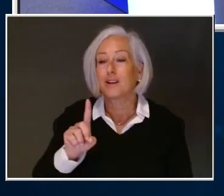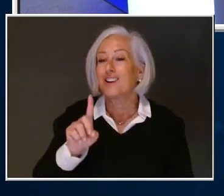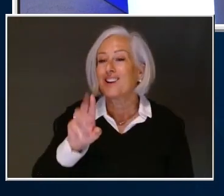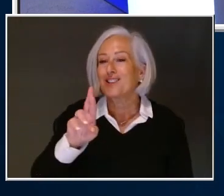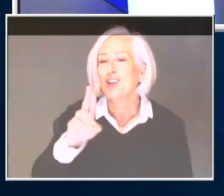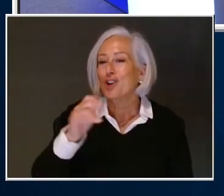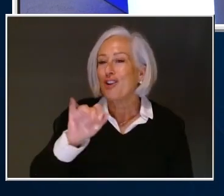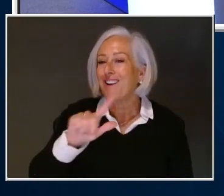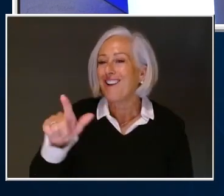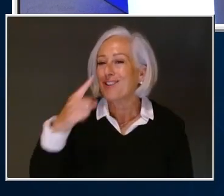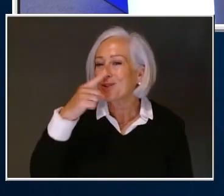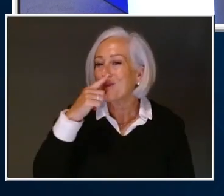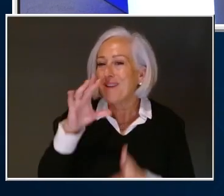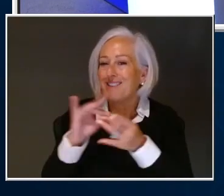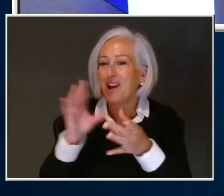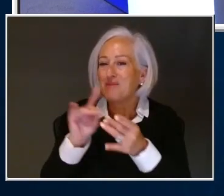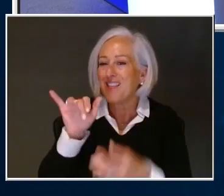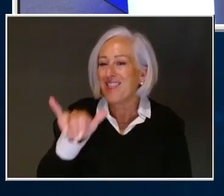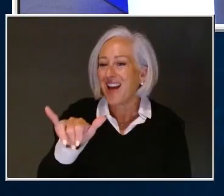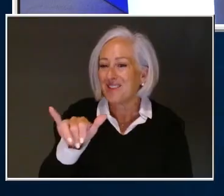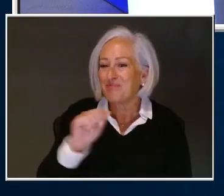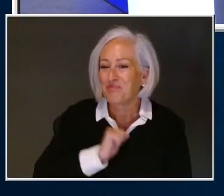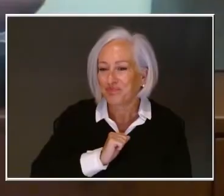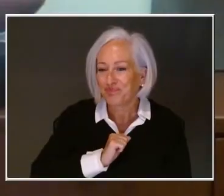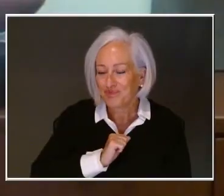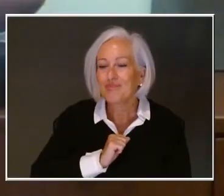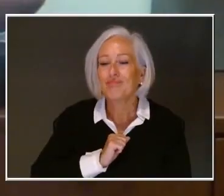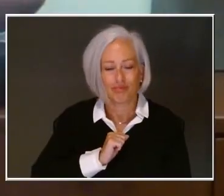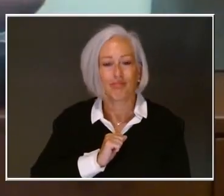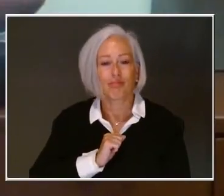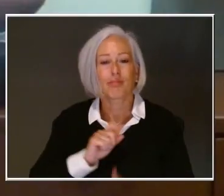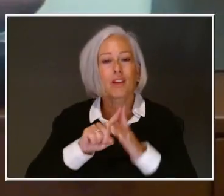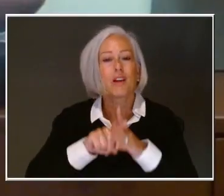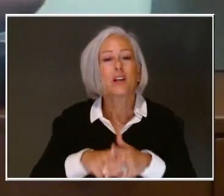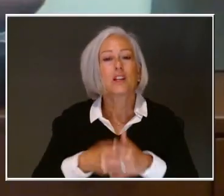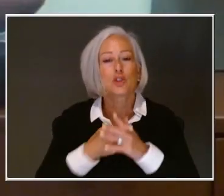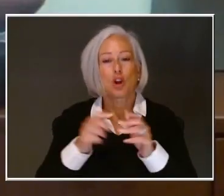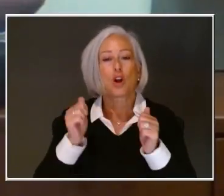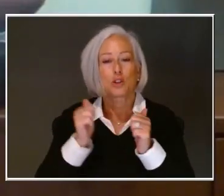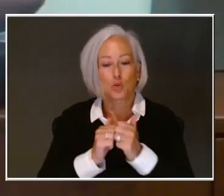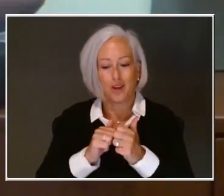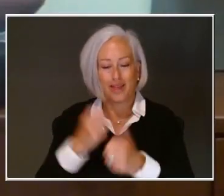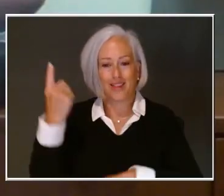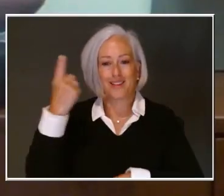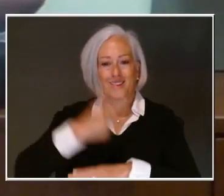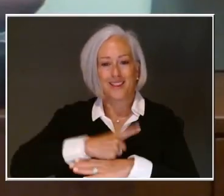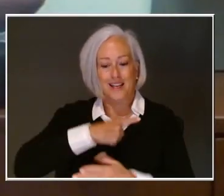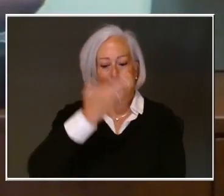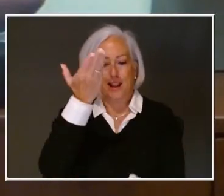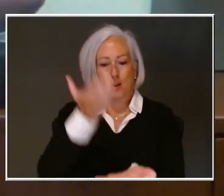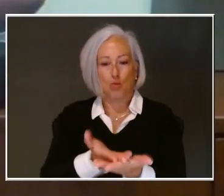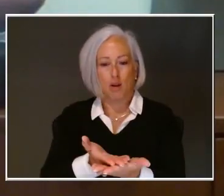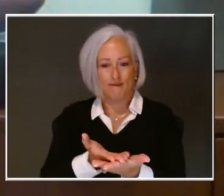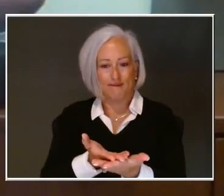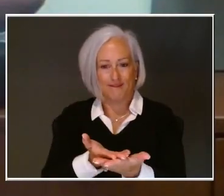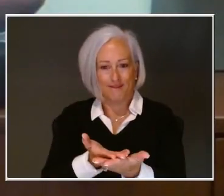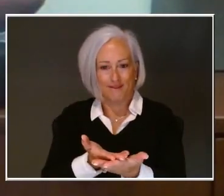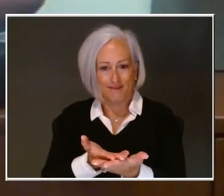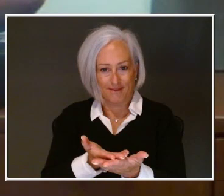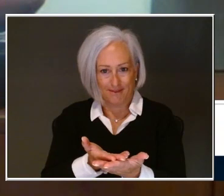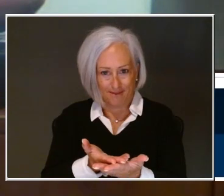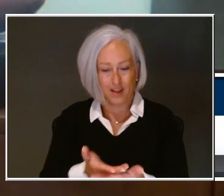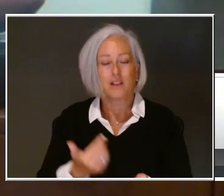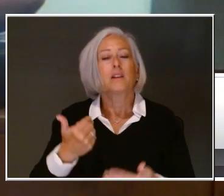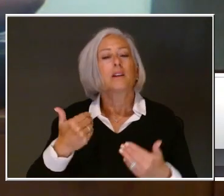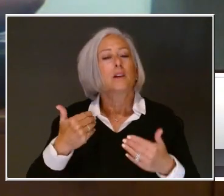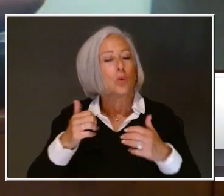answer that. Yeah, so it starts with the day they get here. So we have an emphasis